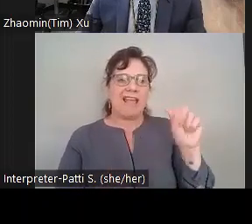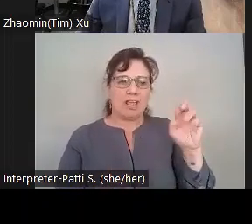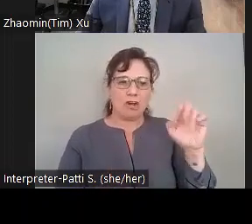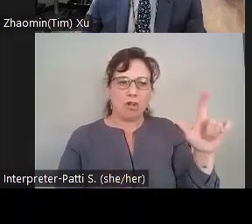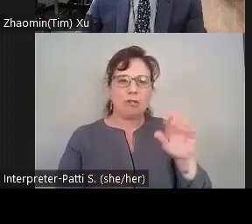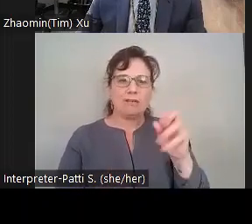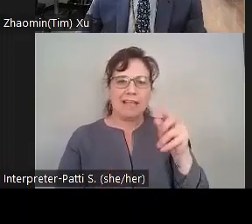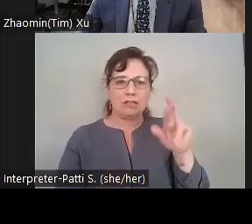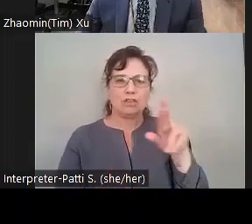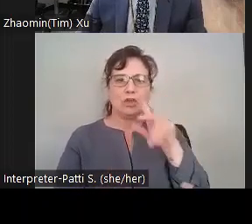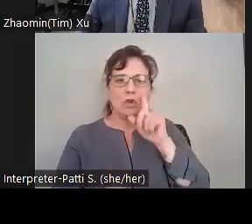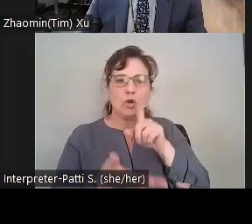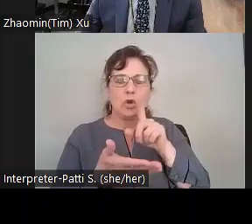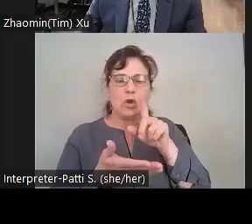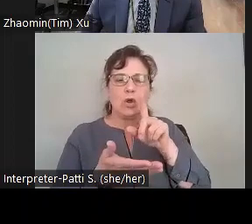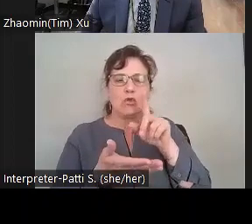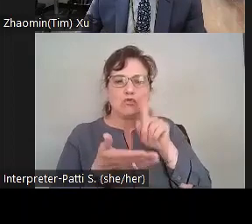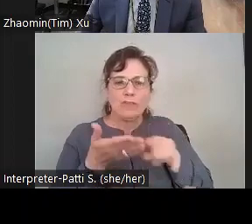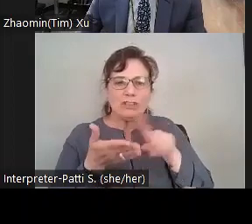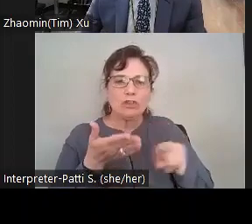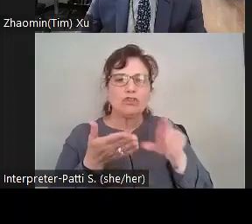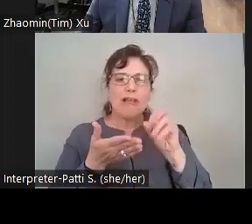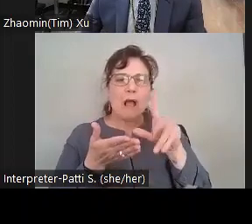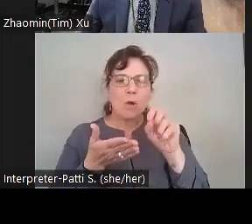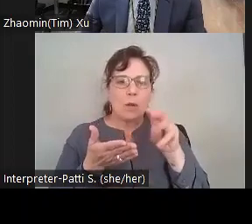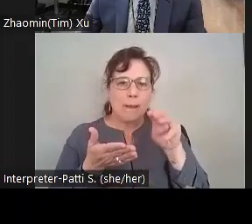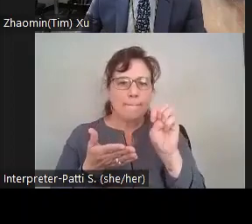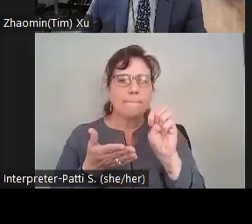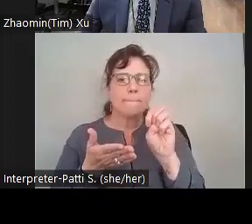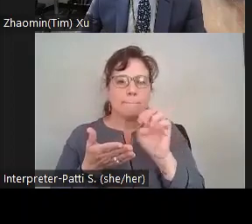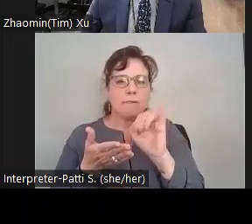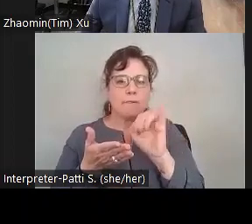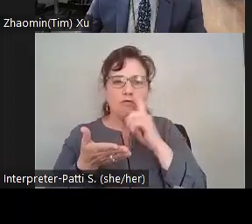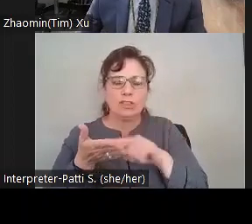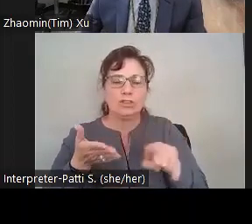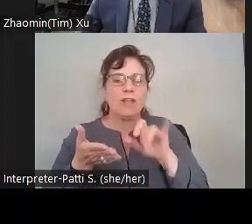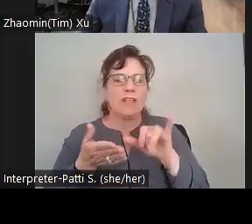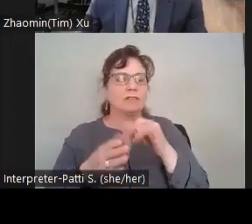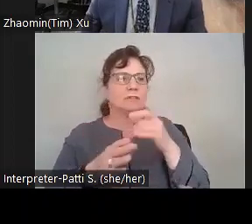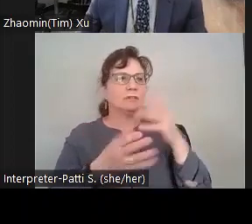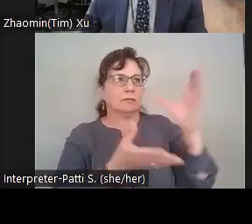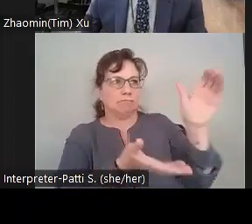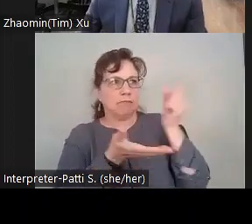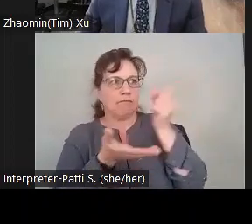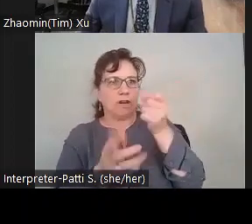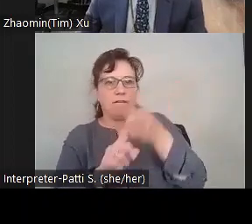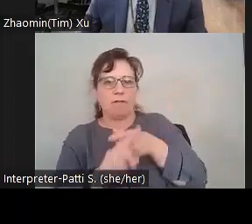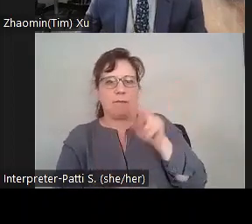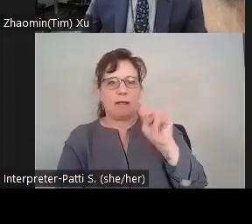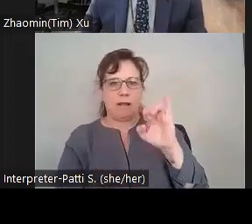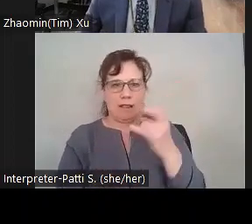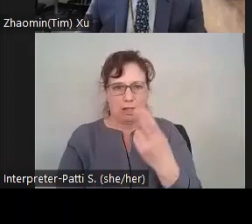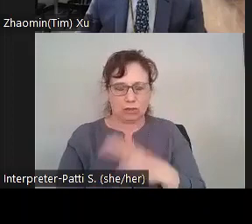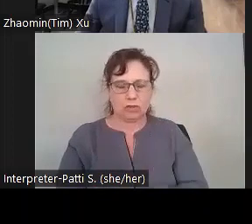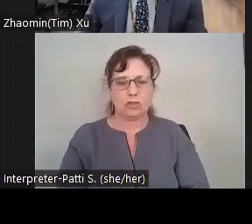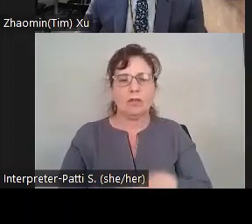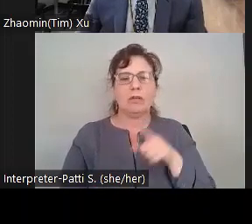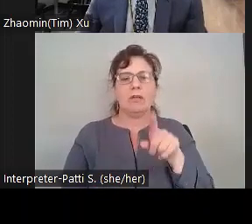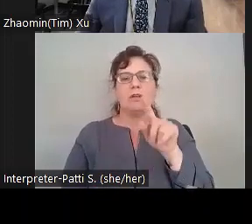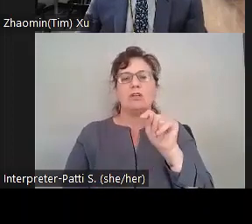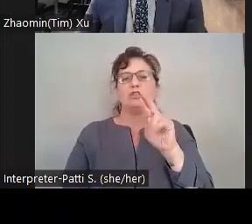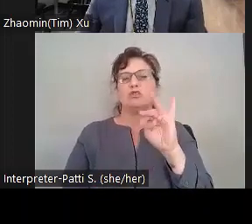Research Study. And this was a national study funded by the National Institute of Health. It was a